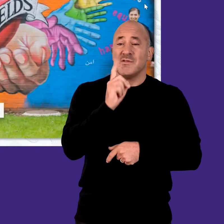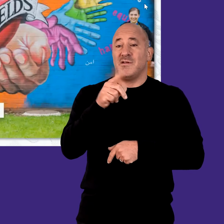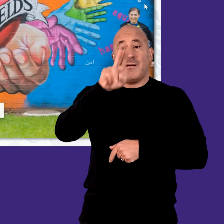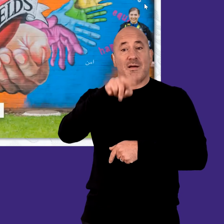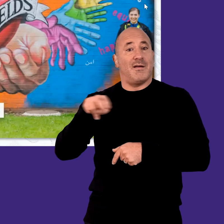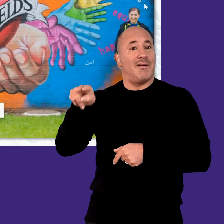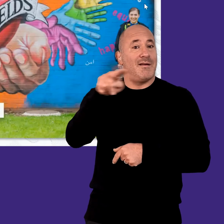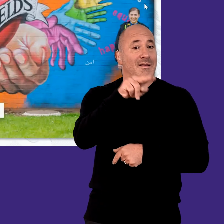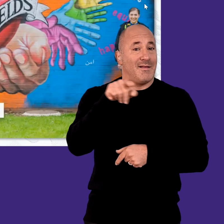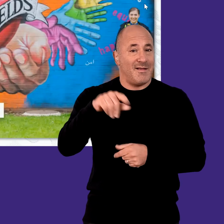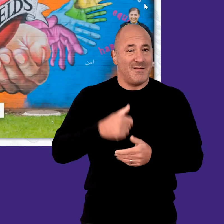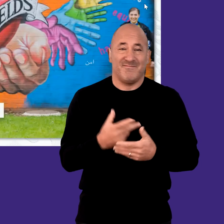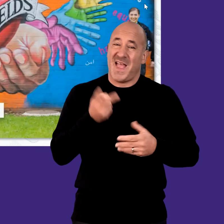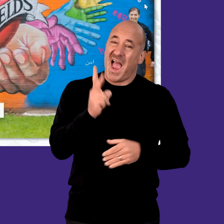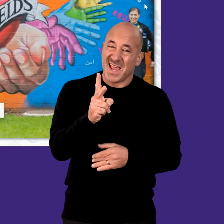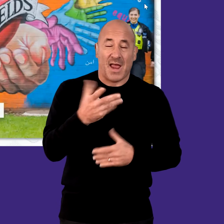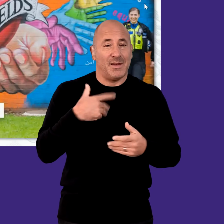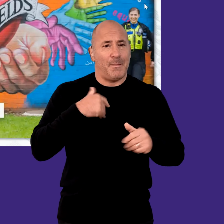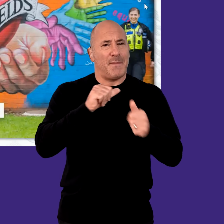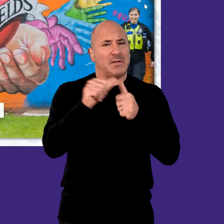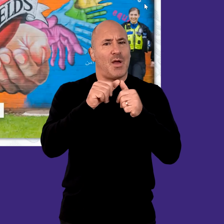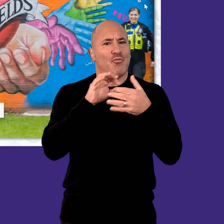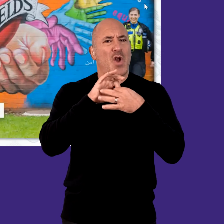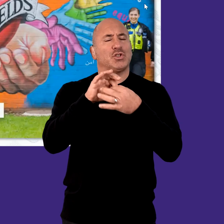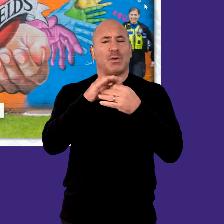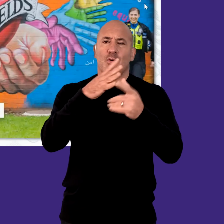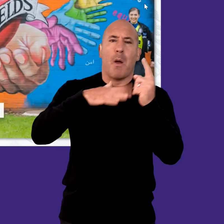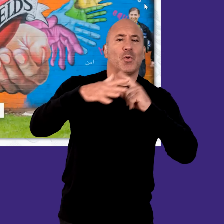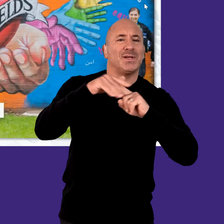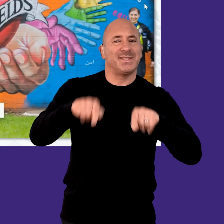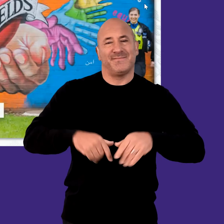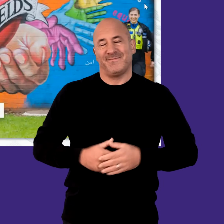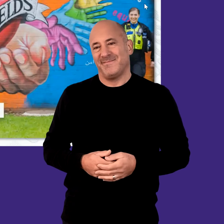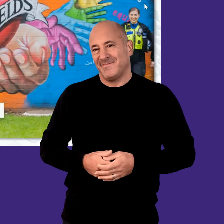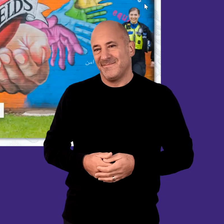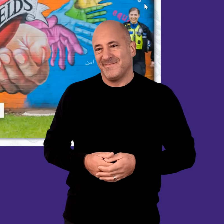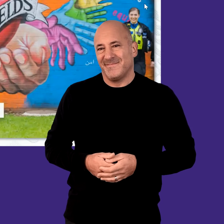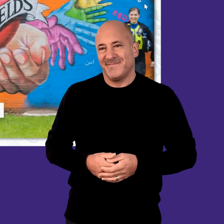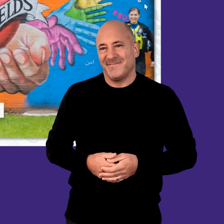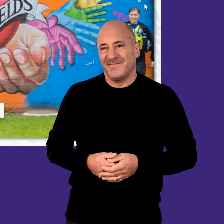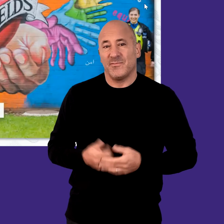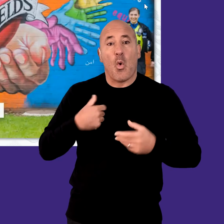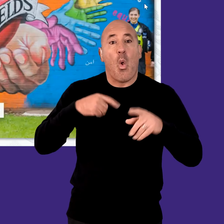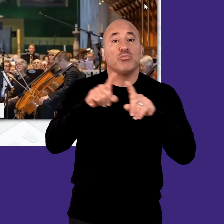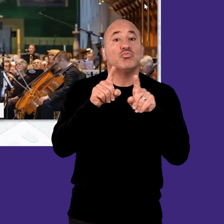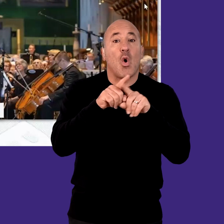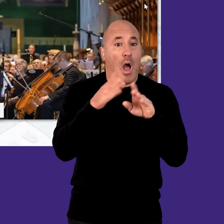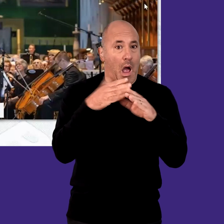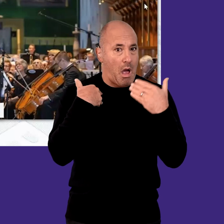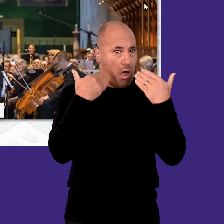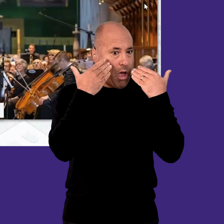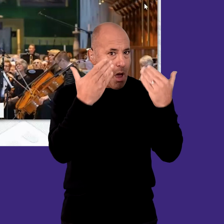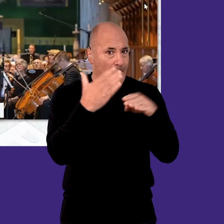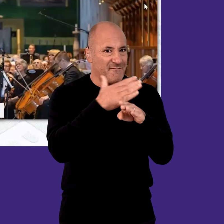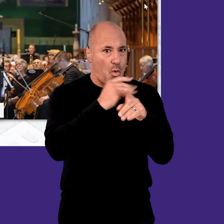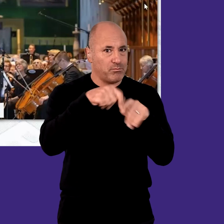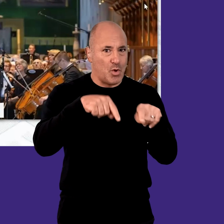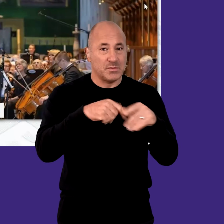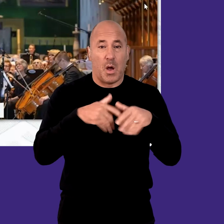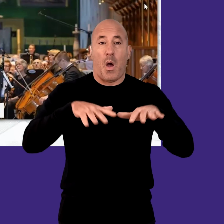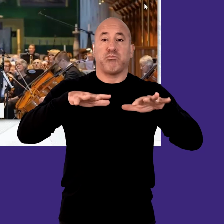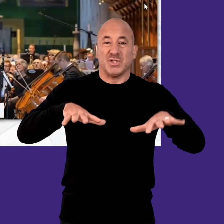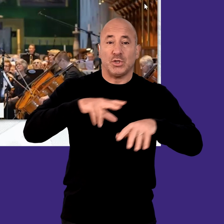more of that community cohesion, but again building and fostering some of those more positive relationships with the community. We also had,